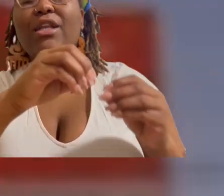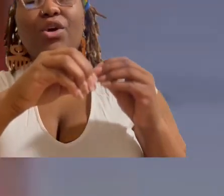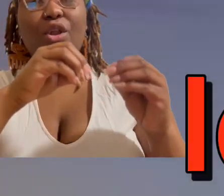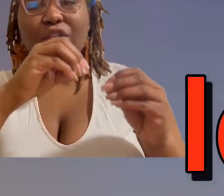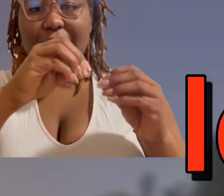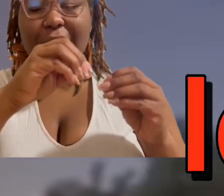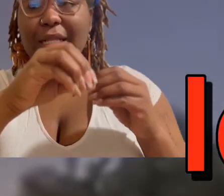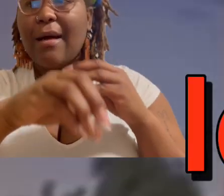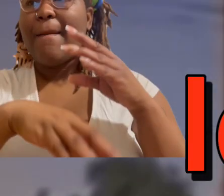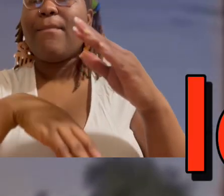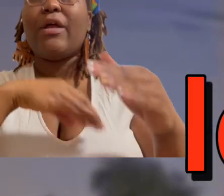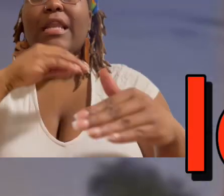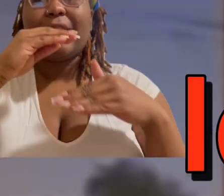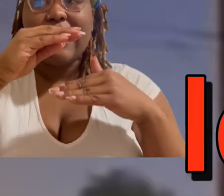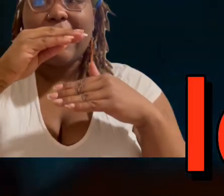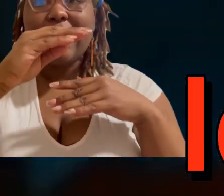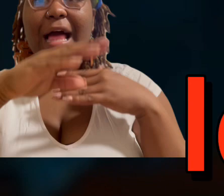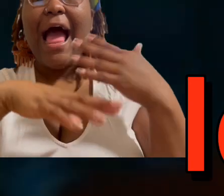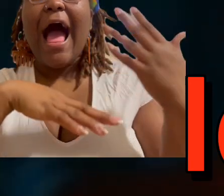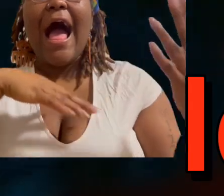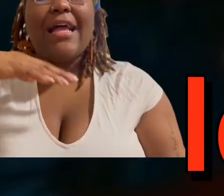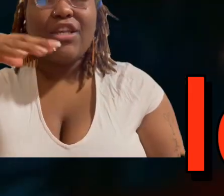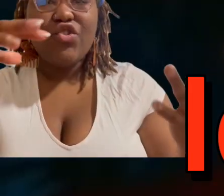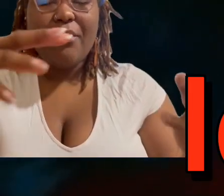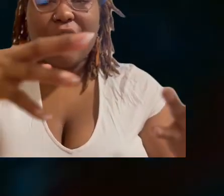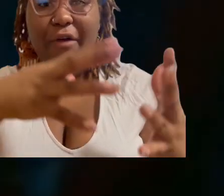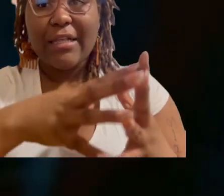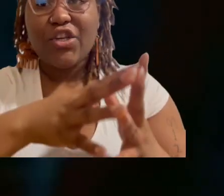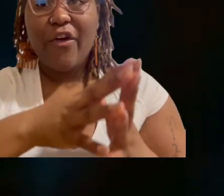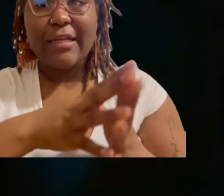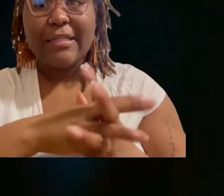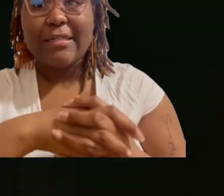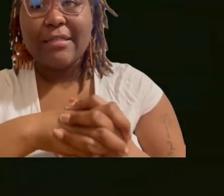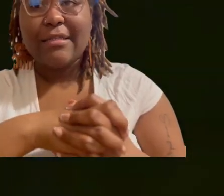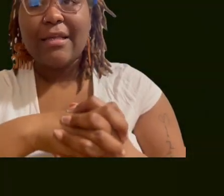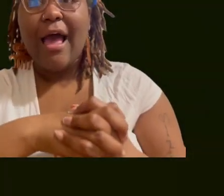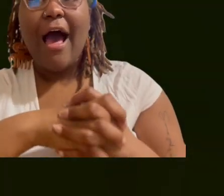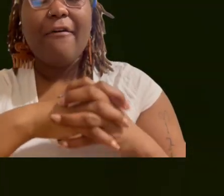to ideological, political, and human rights